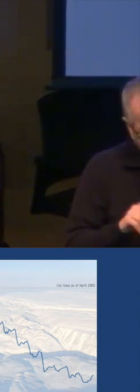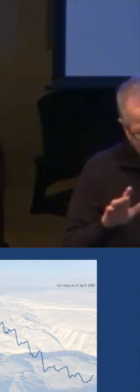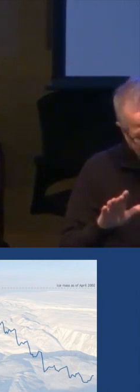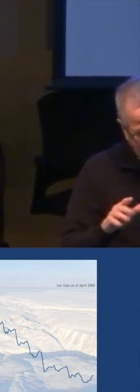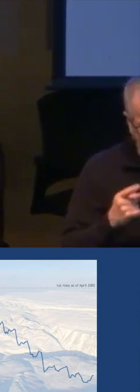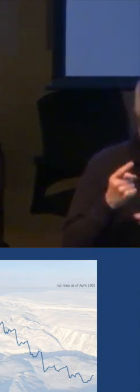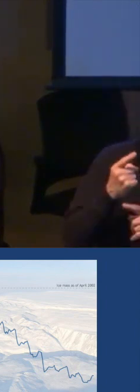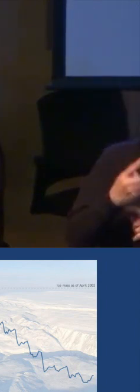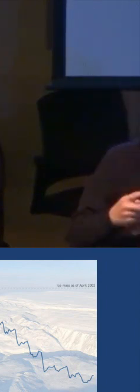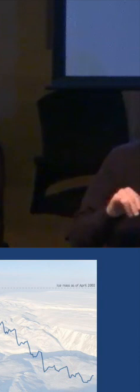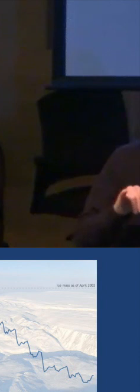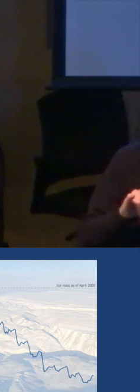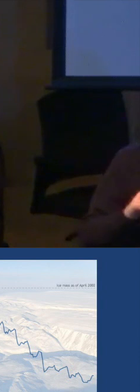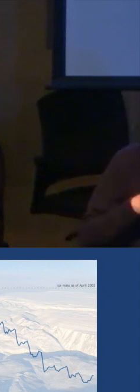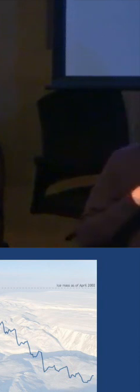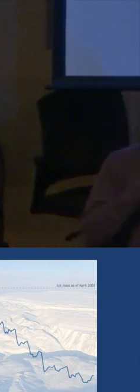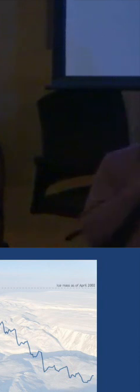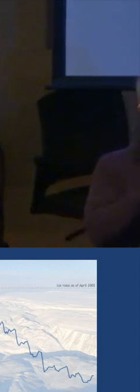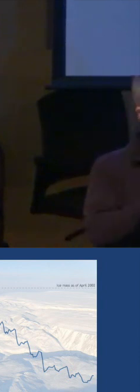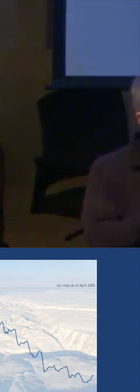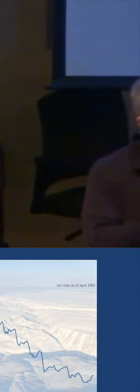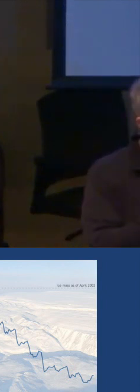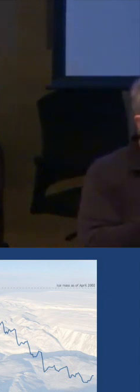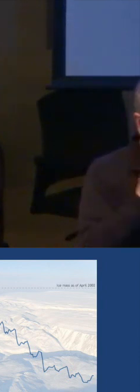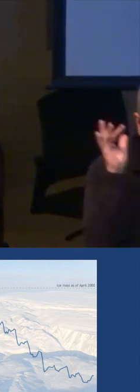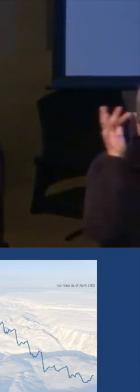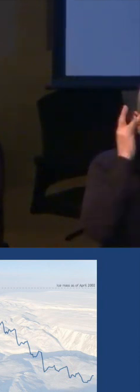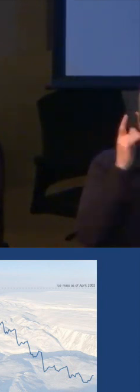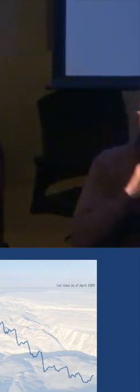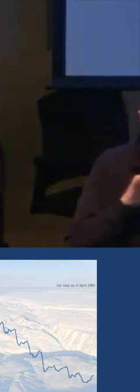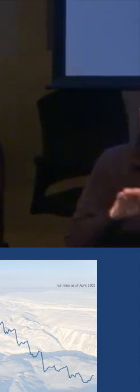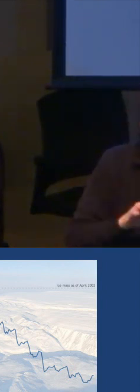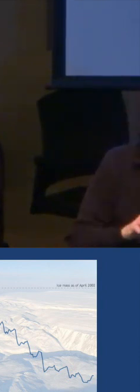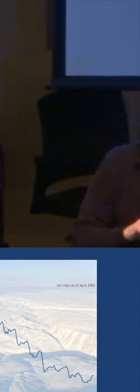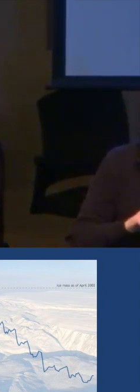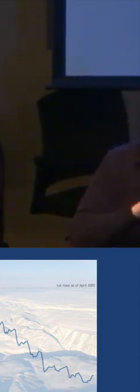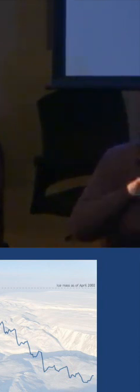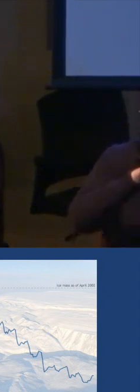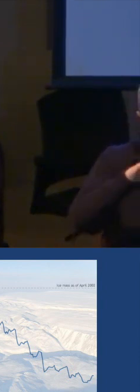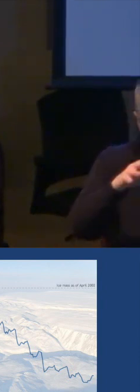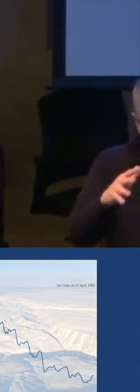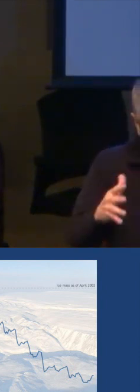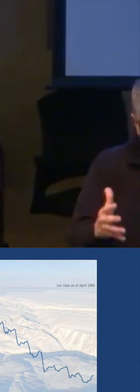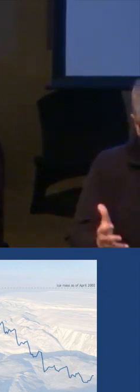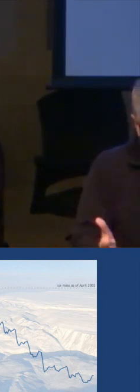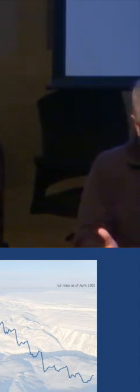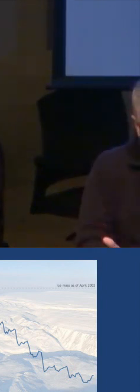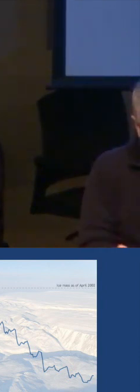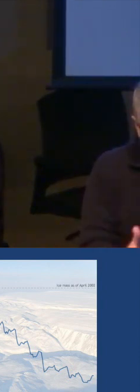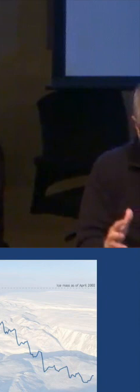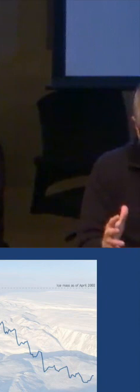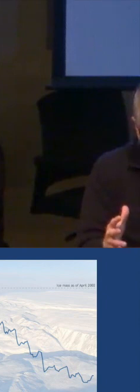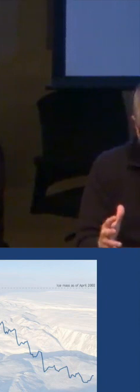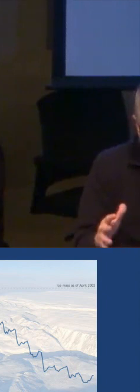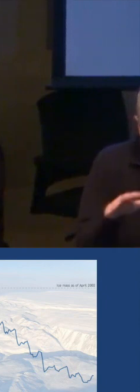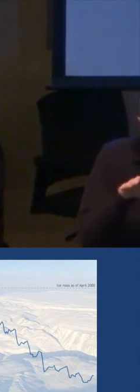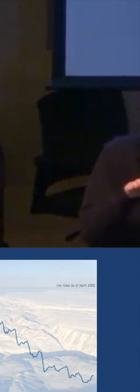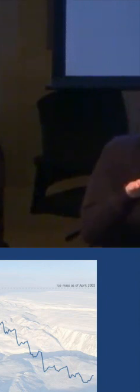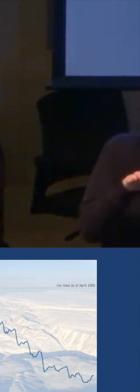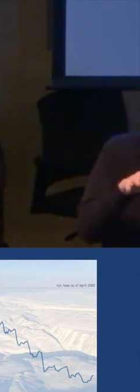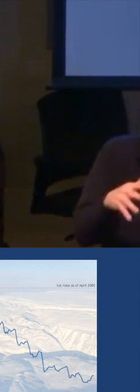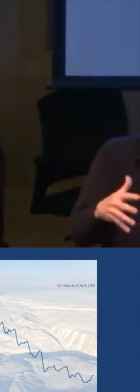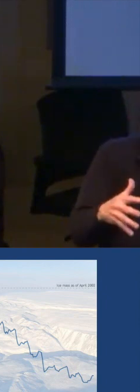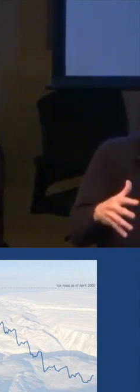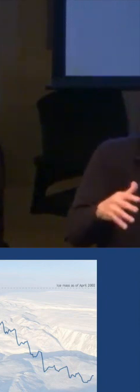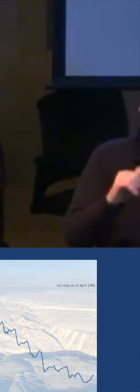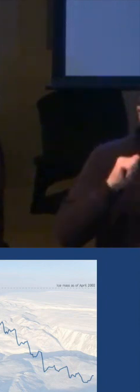the surface of the Earth, that's a lot of water. Ice